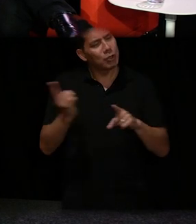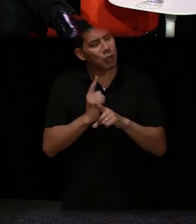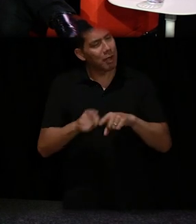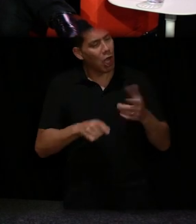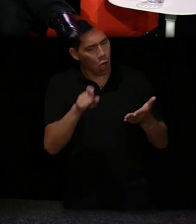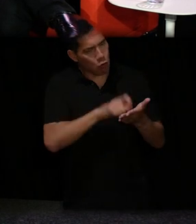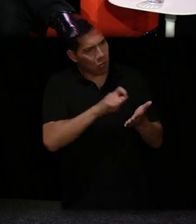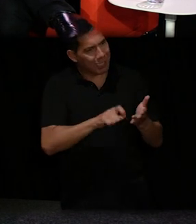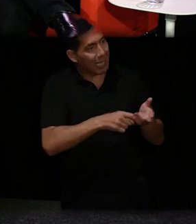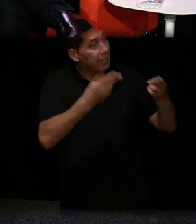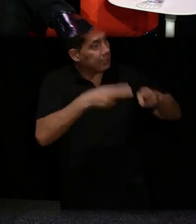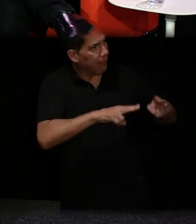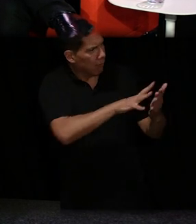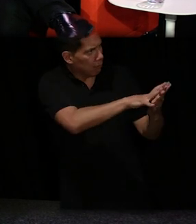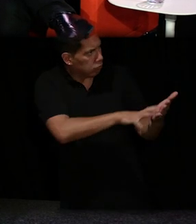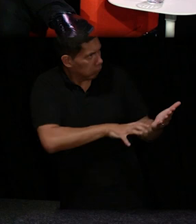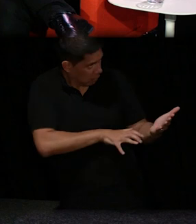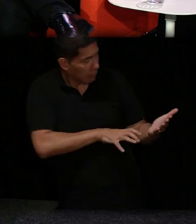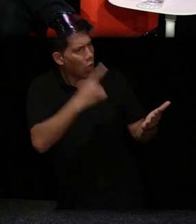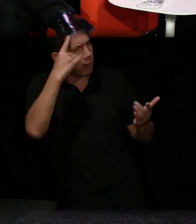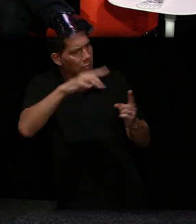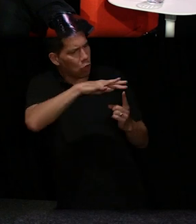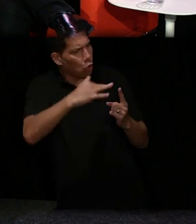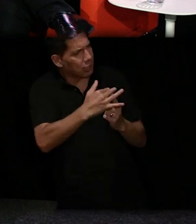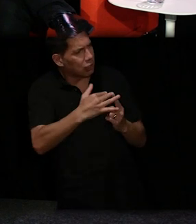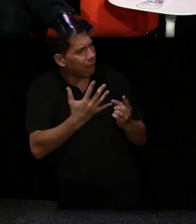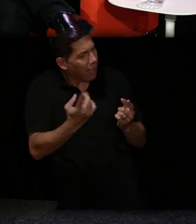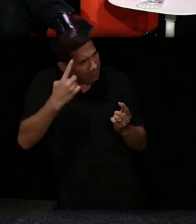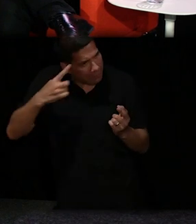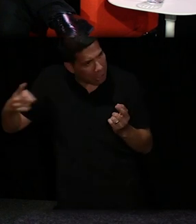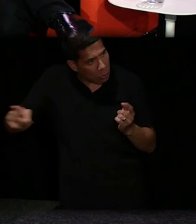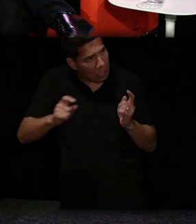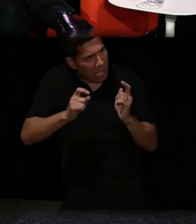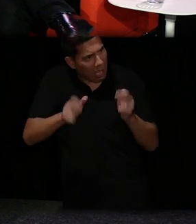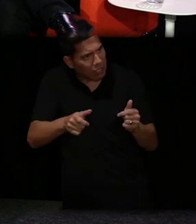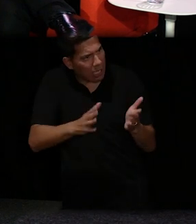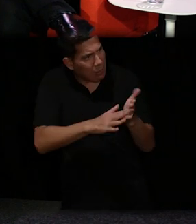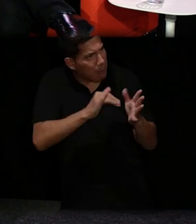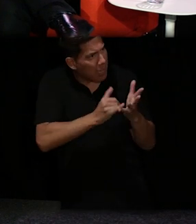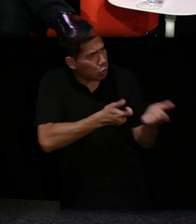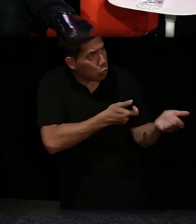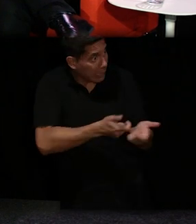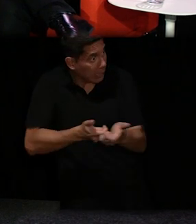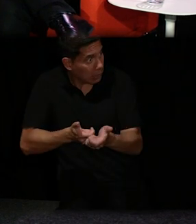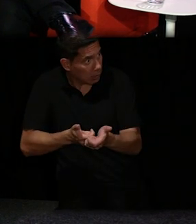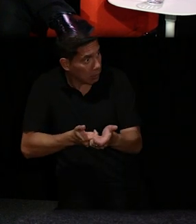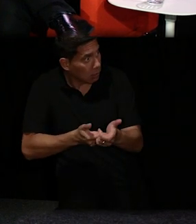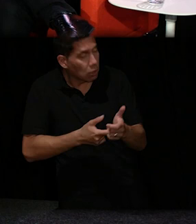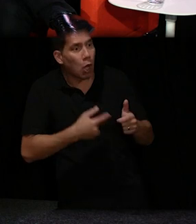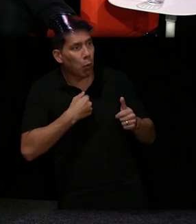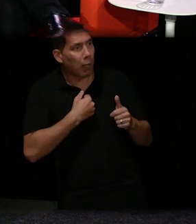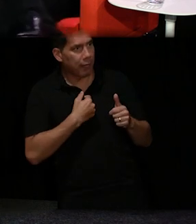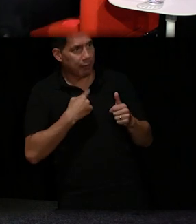statements and thinking about that in the context of, I'm presuming you did them after a mass shooting, and we look at gun control in the US,